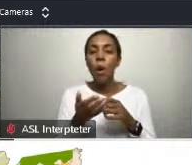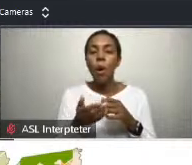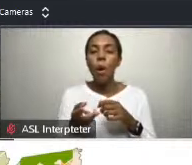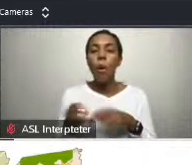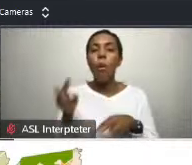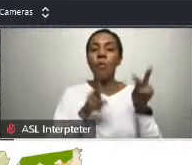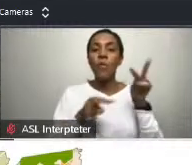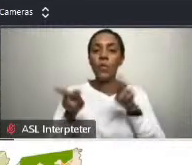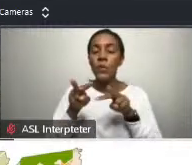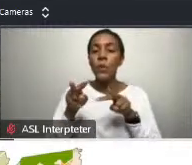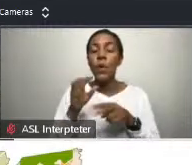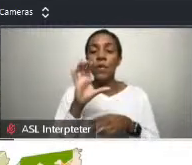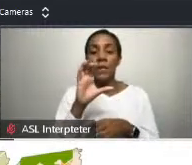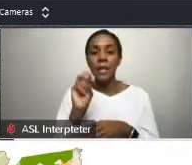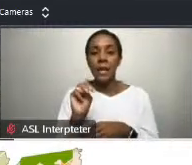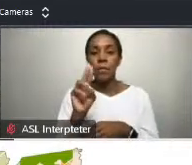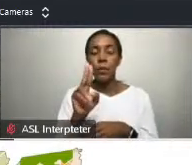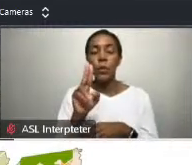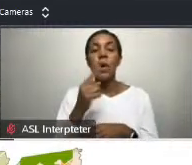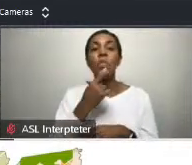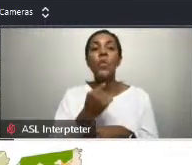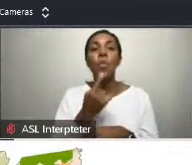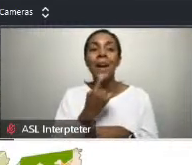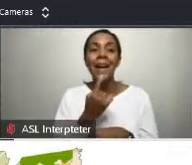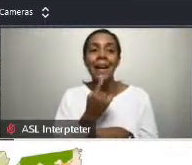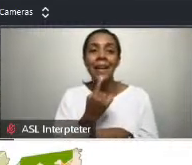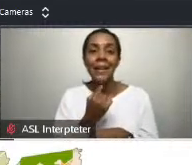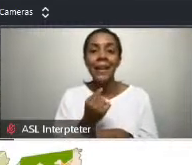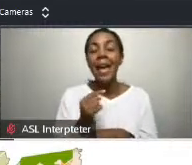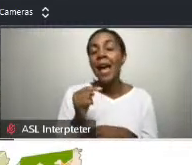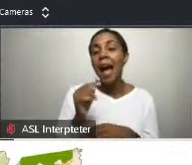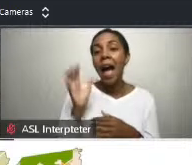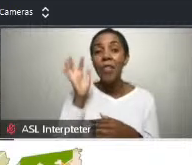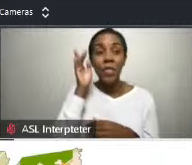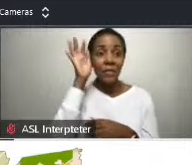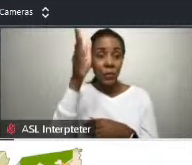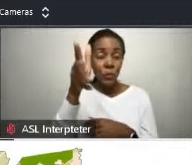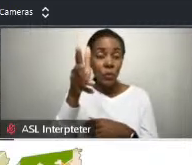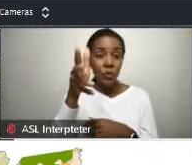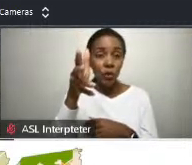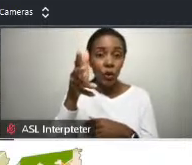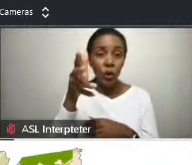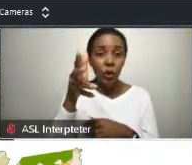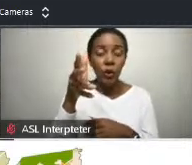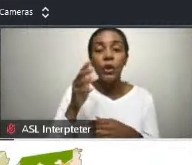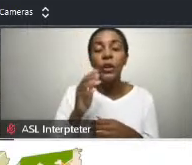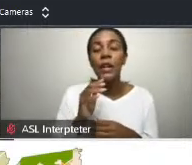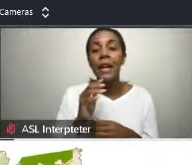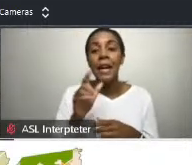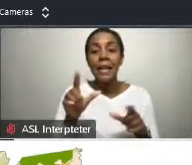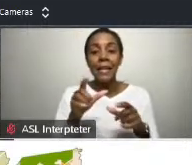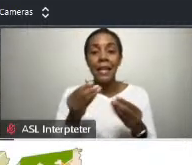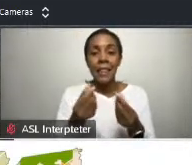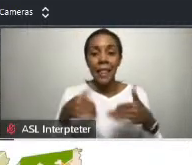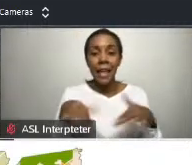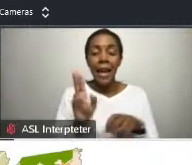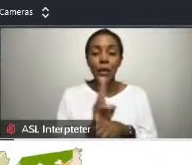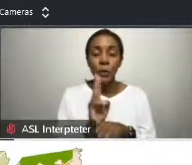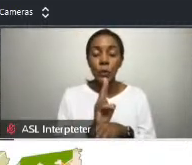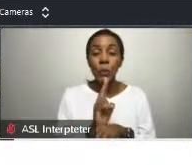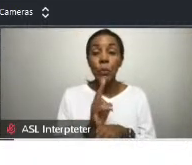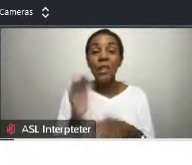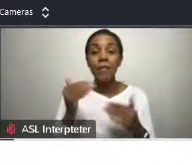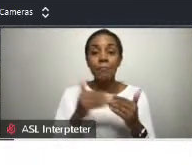red outlines and then the future land use from the Memphis 3.0 comprehensive plan. Next slide, most of the